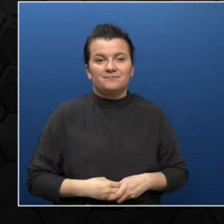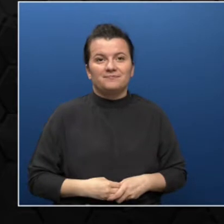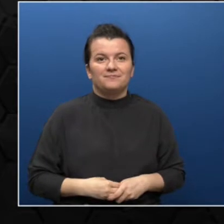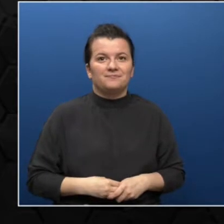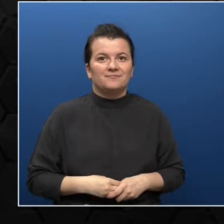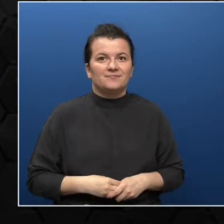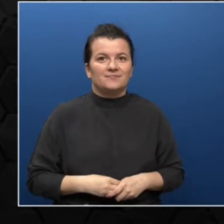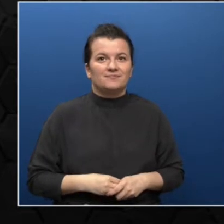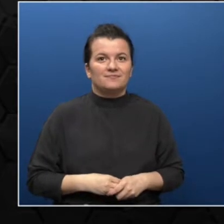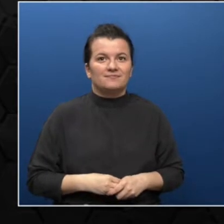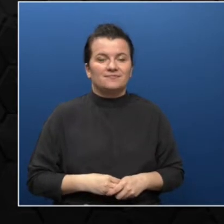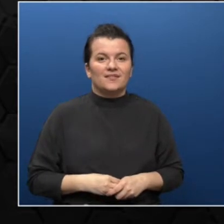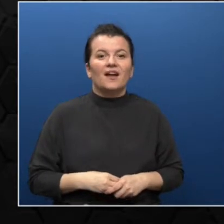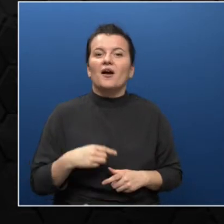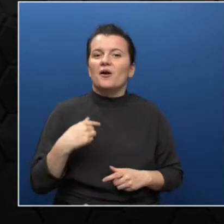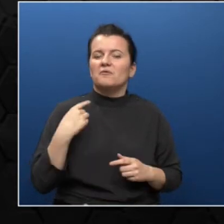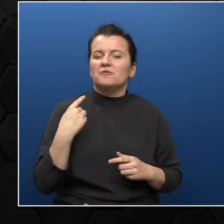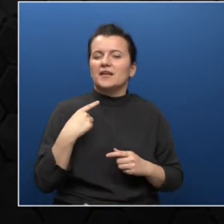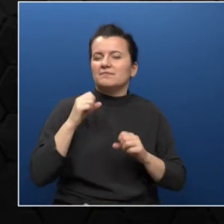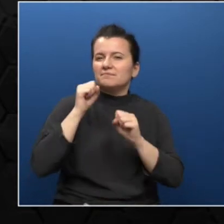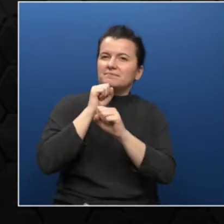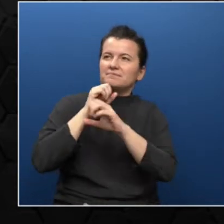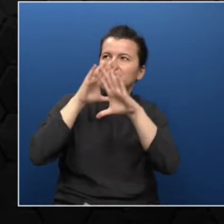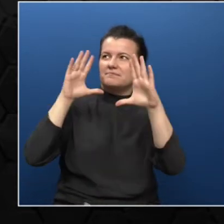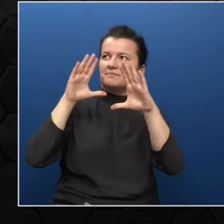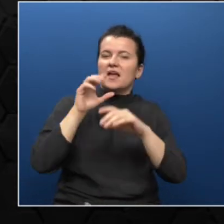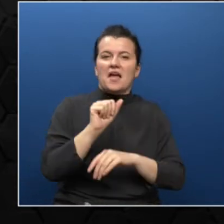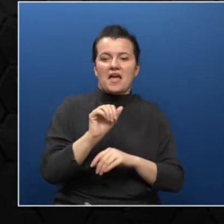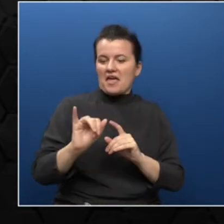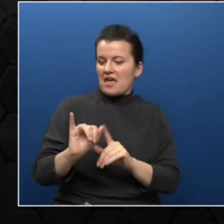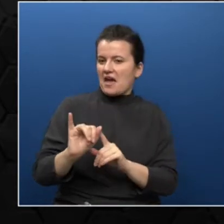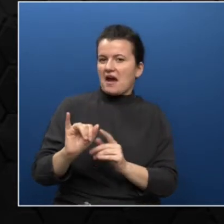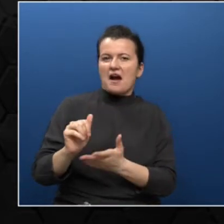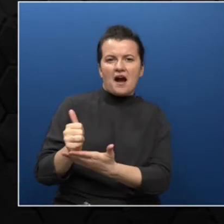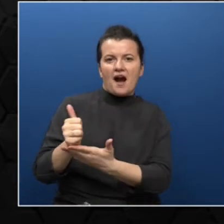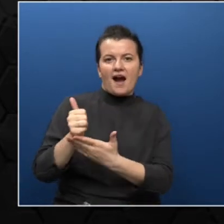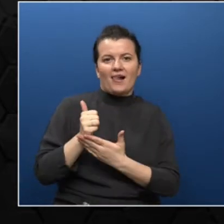had an idea of coming up with an artificial health assistant that